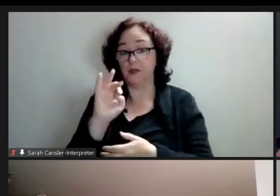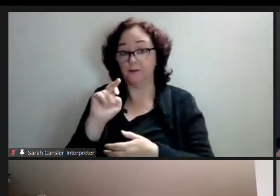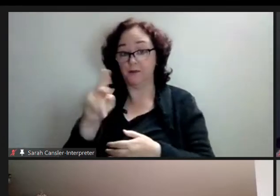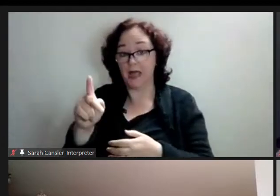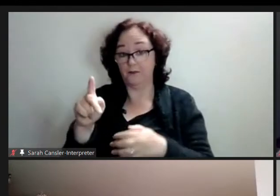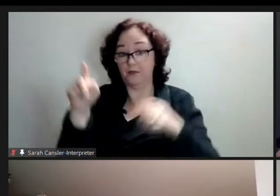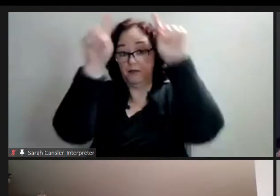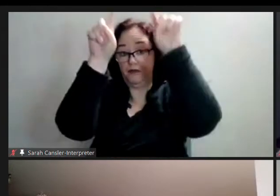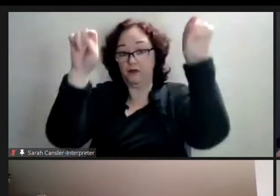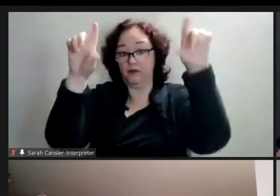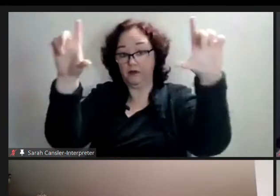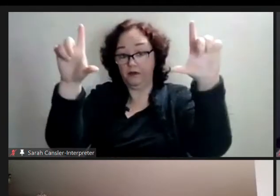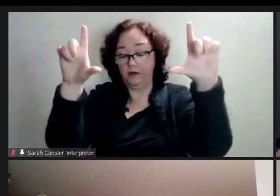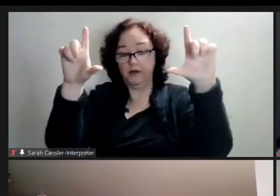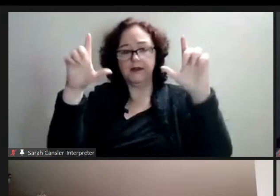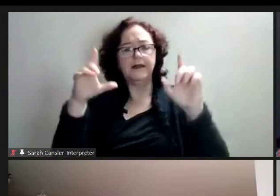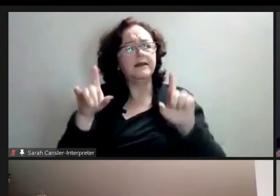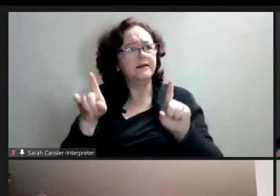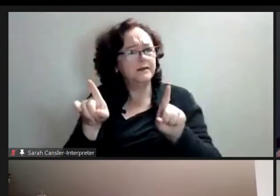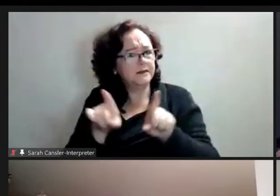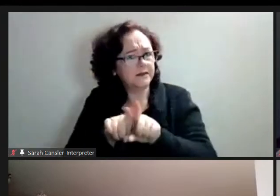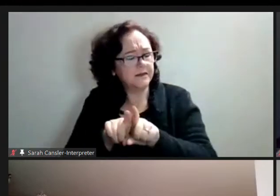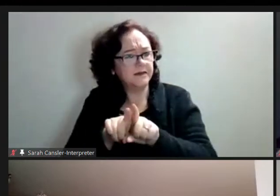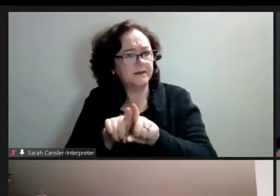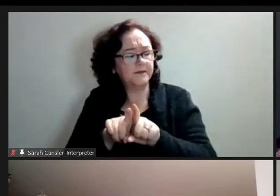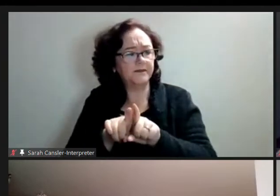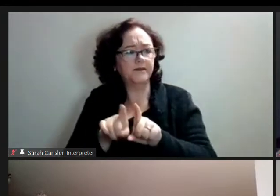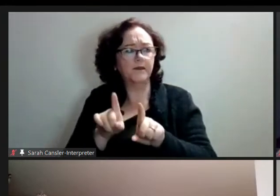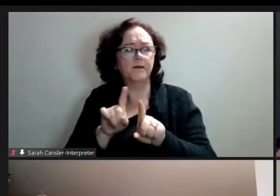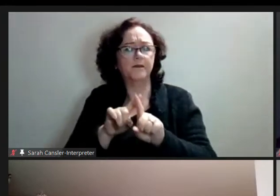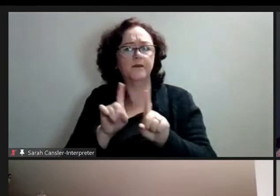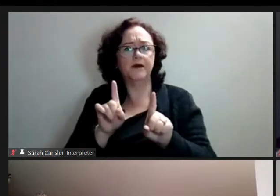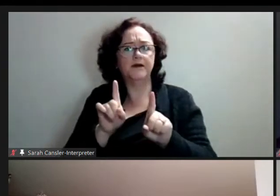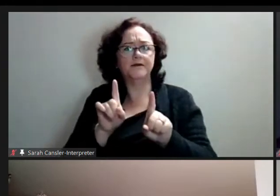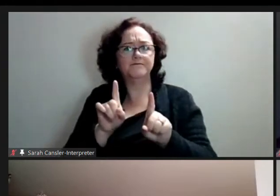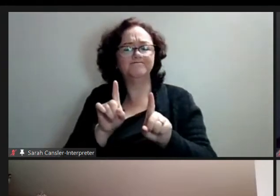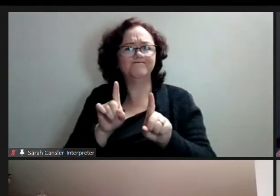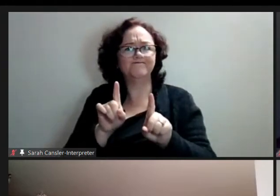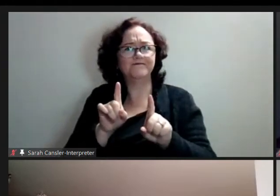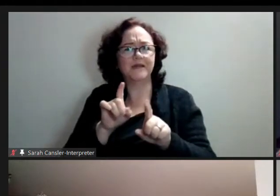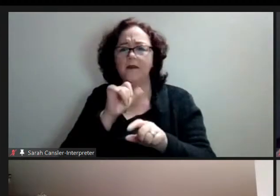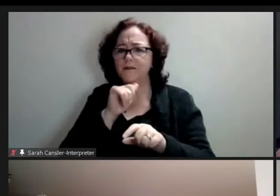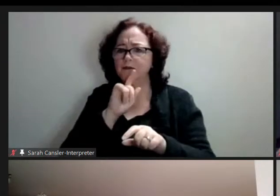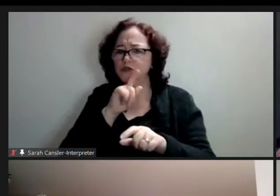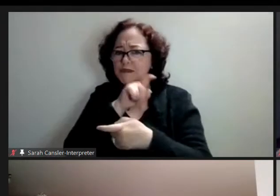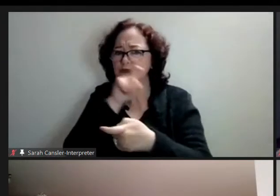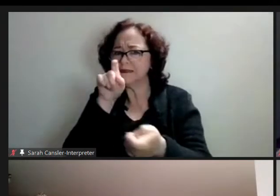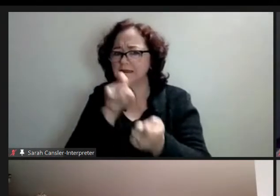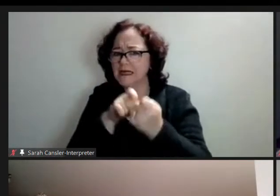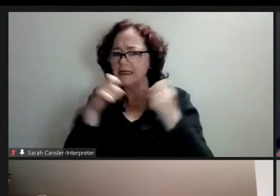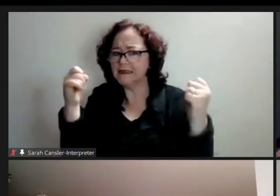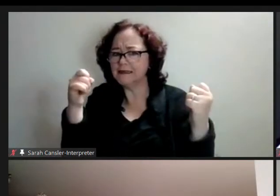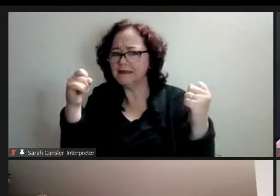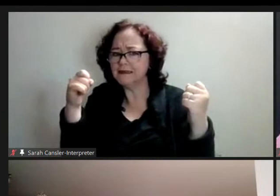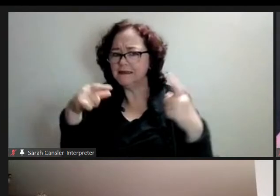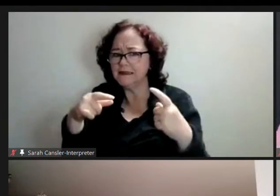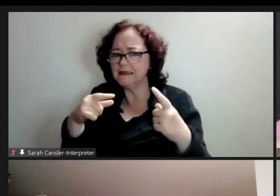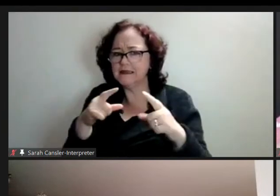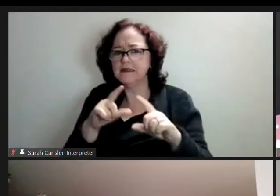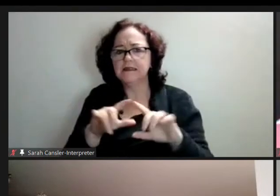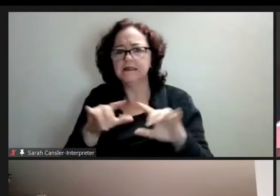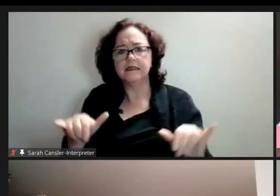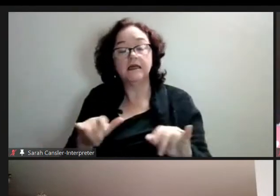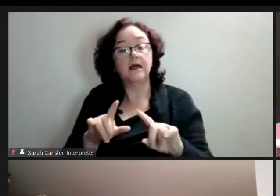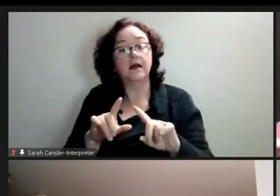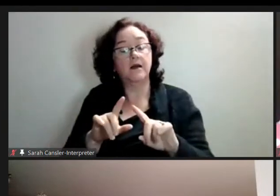the same, but it's I don't know if it's exactly synced, but it will, as you change stations, as